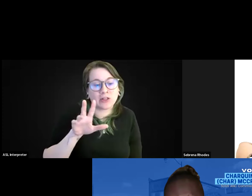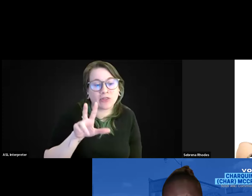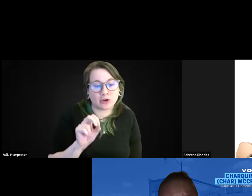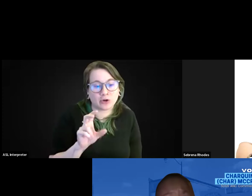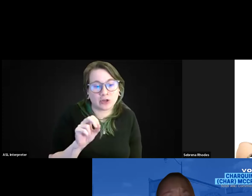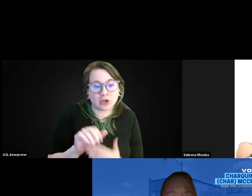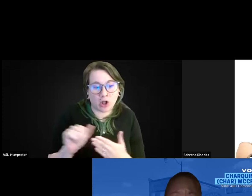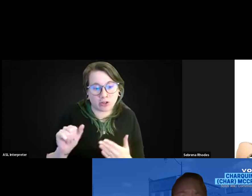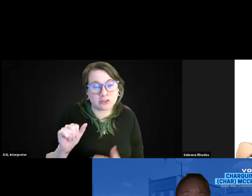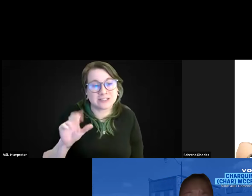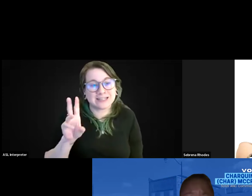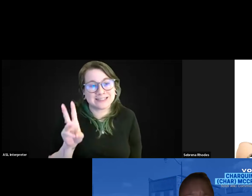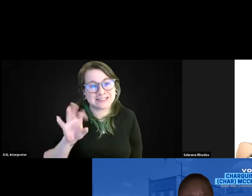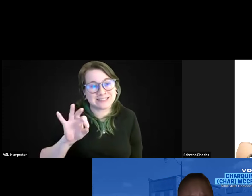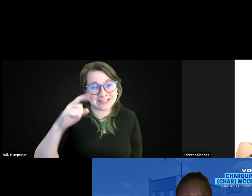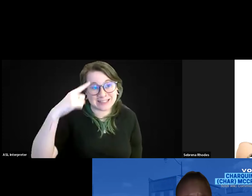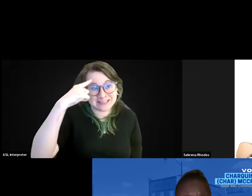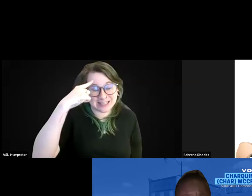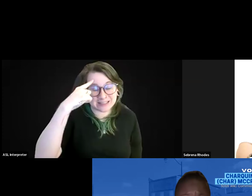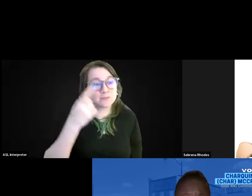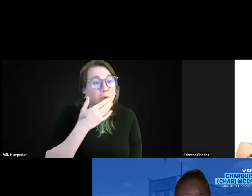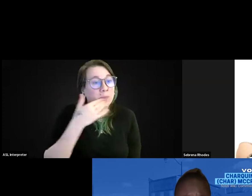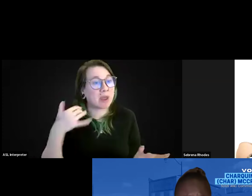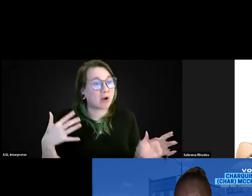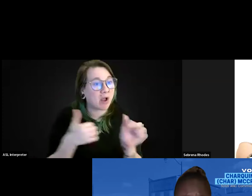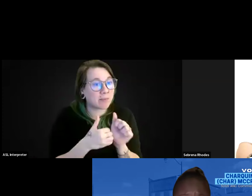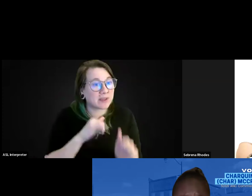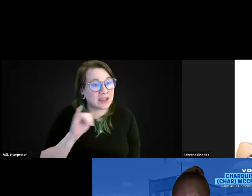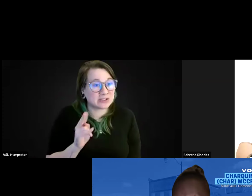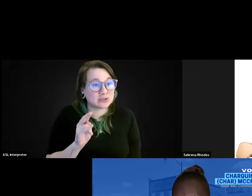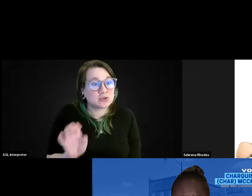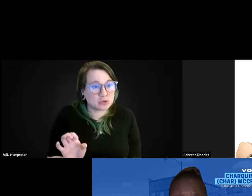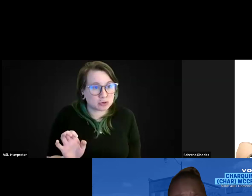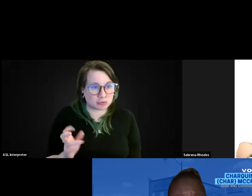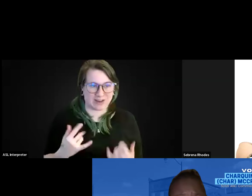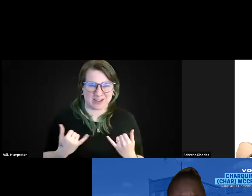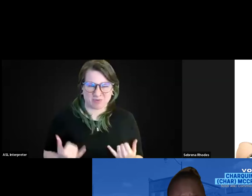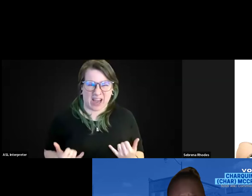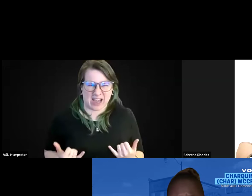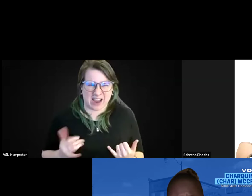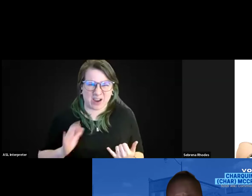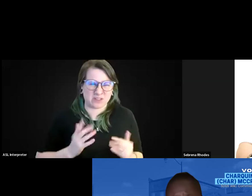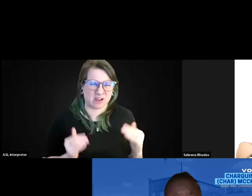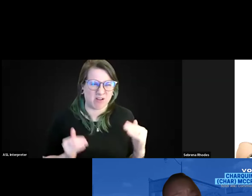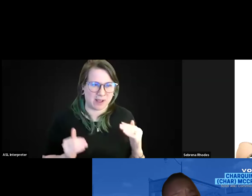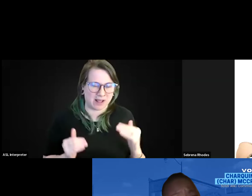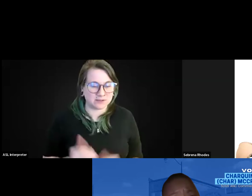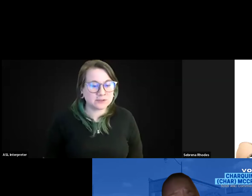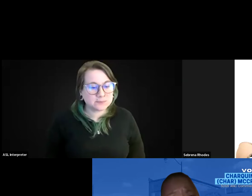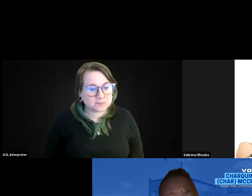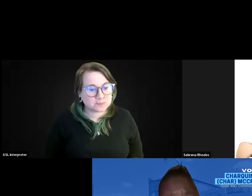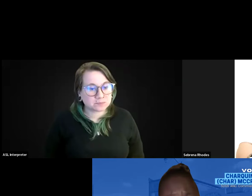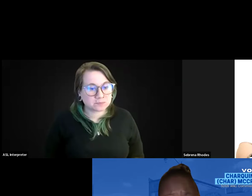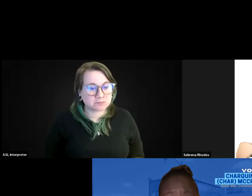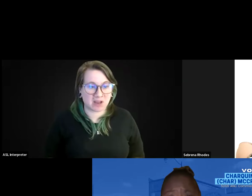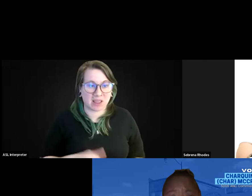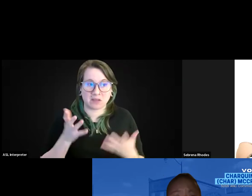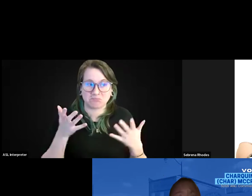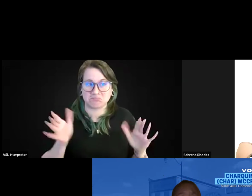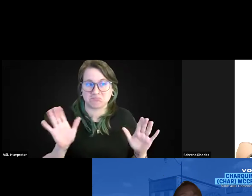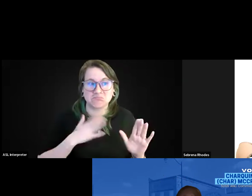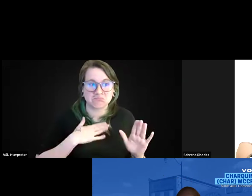$52,130.69. There will be a better update in June, but as of May 1st, that was our balance. And that ends my report from the